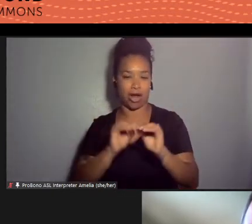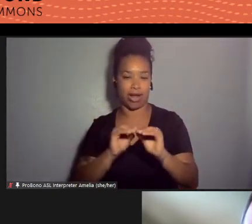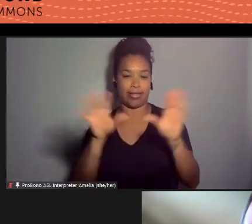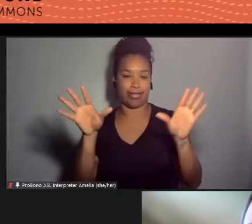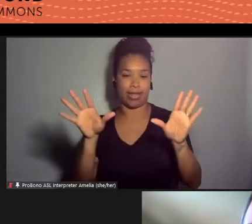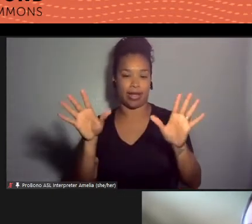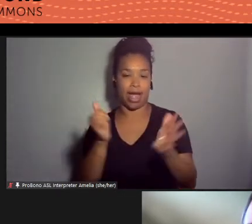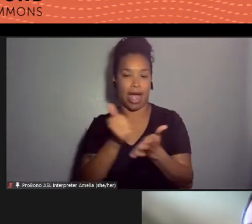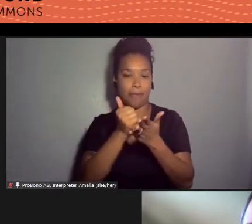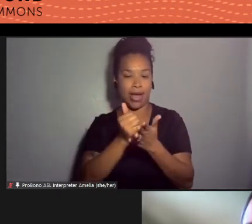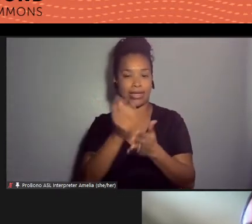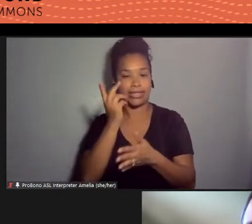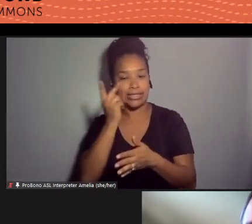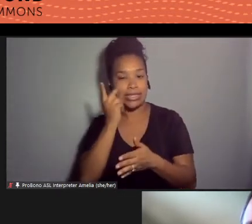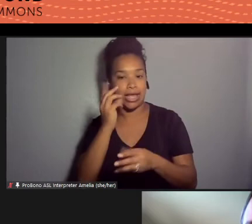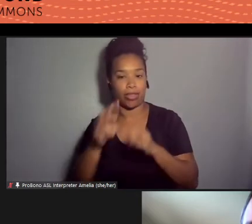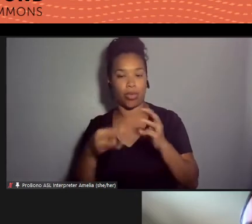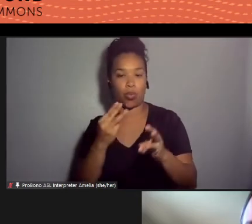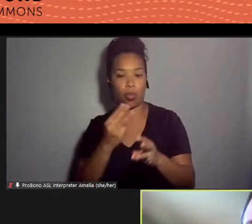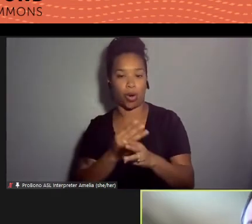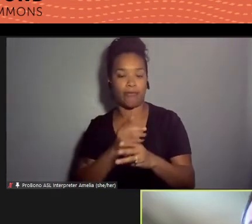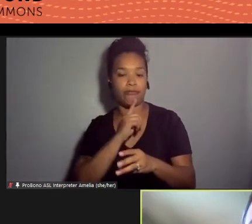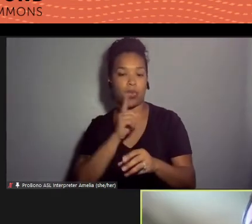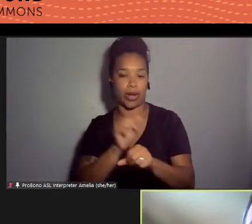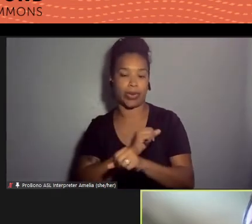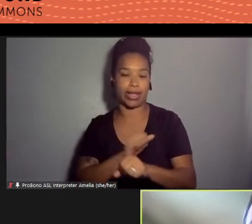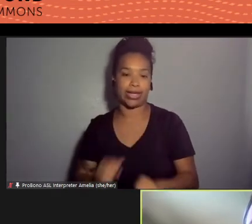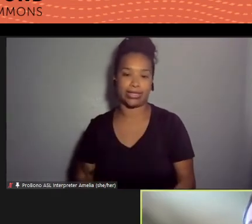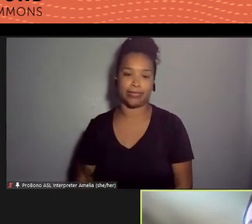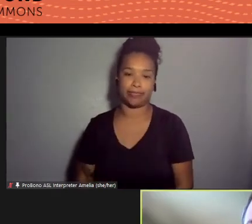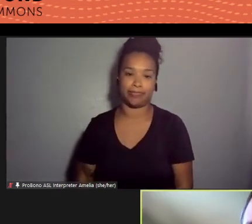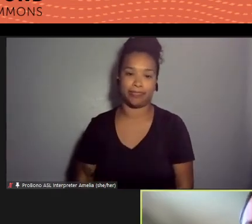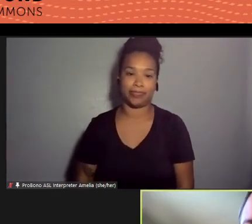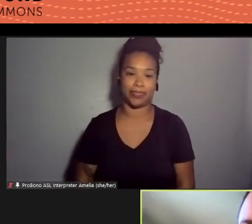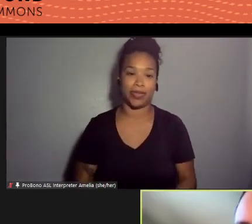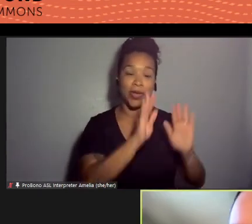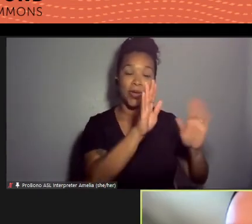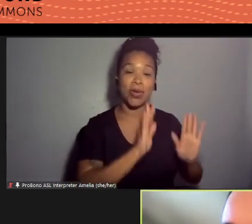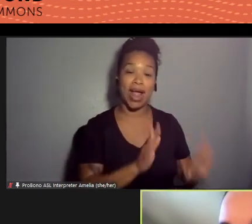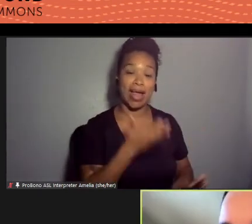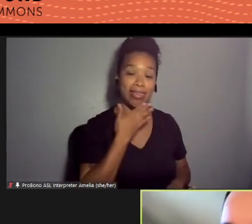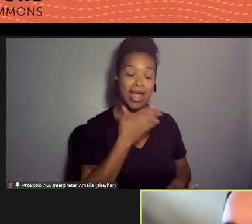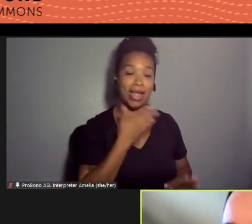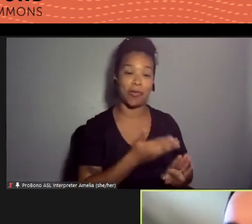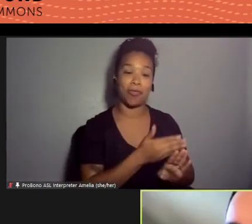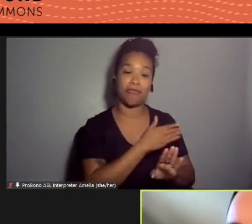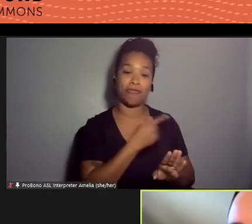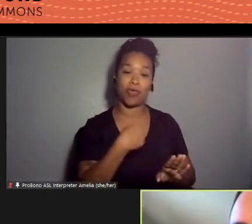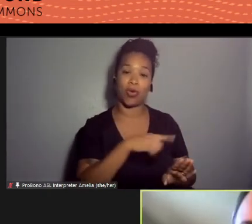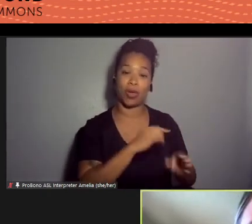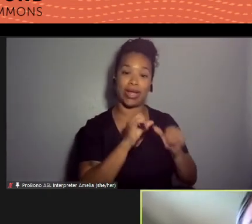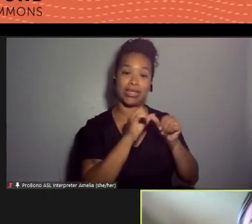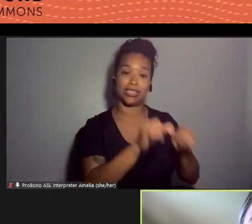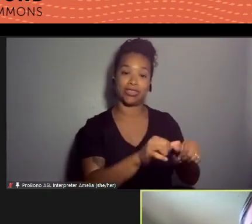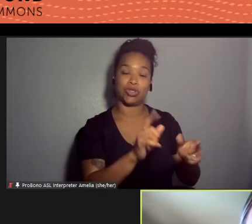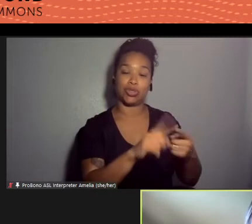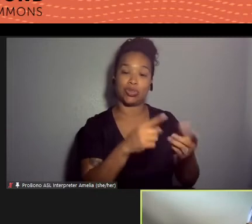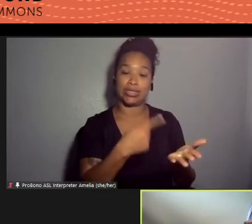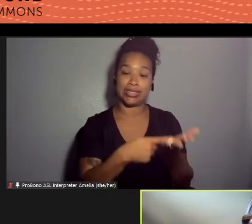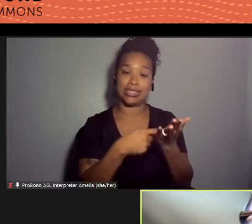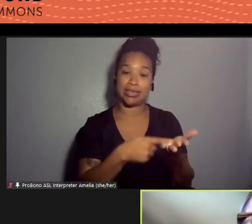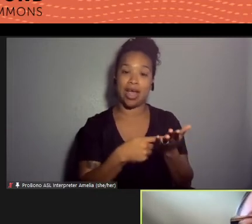is. Great, thank you. And before we move into a discussion with the full